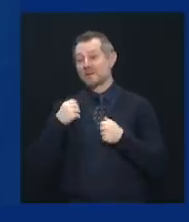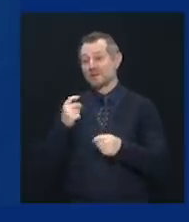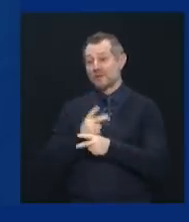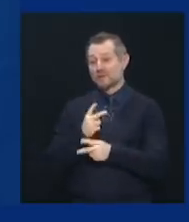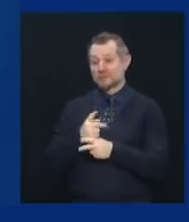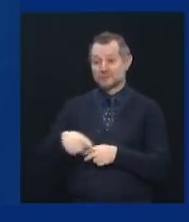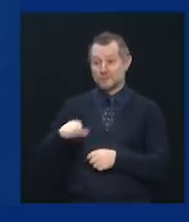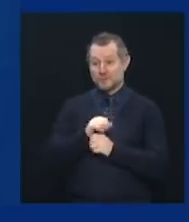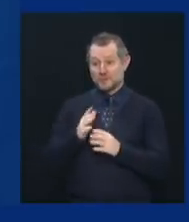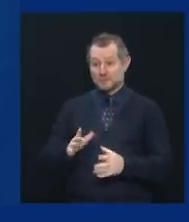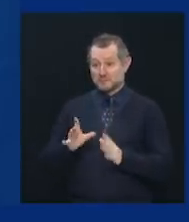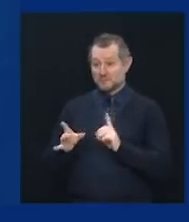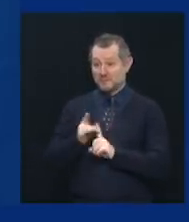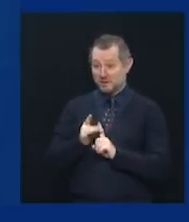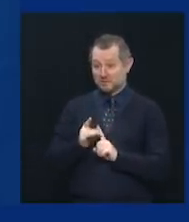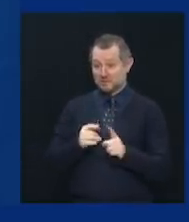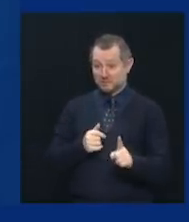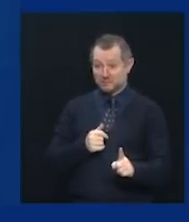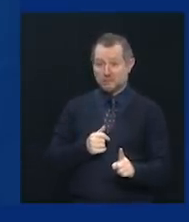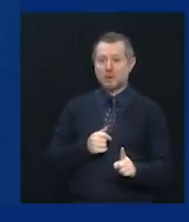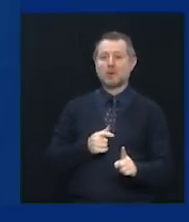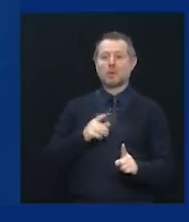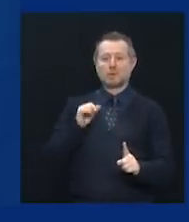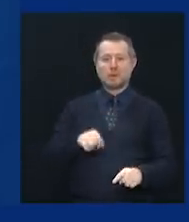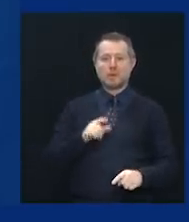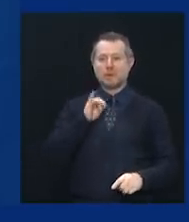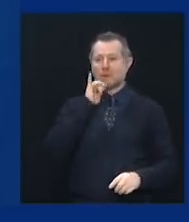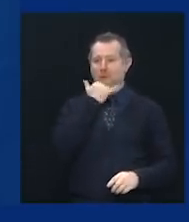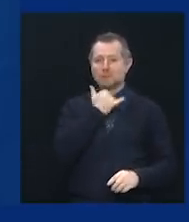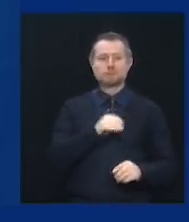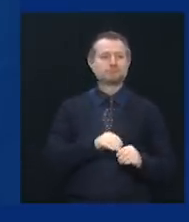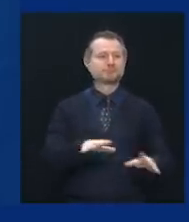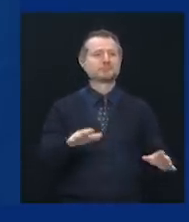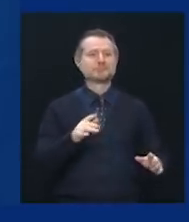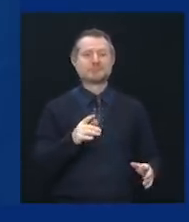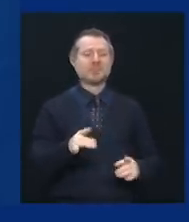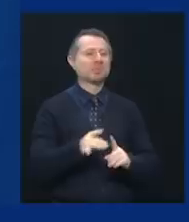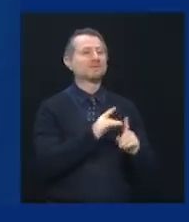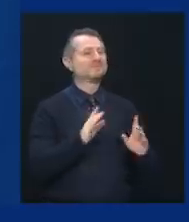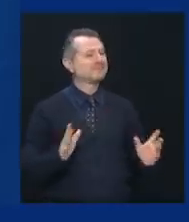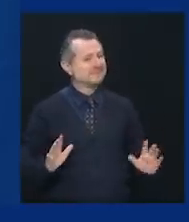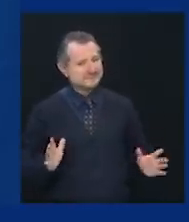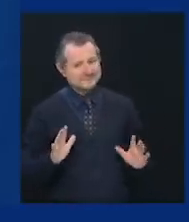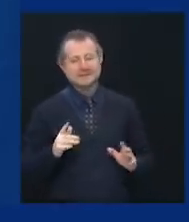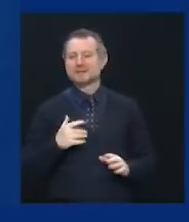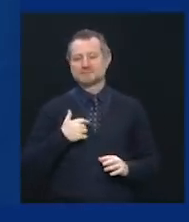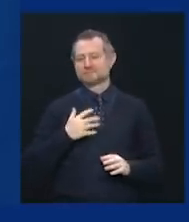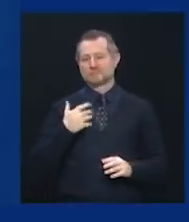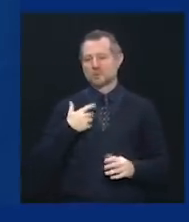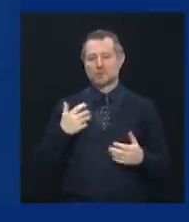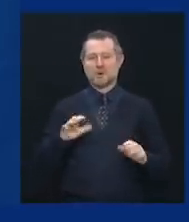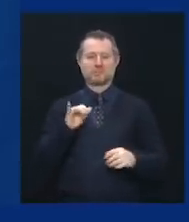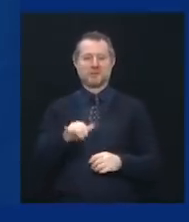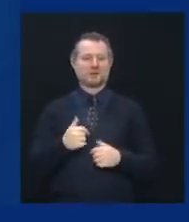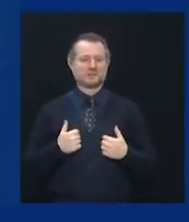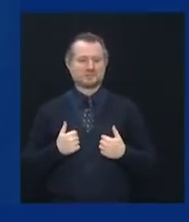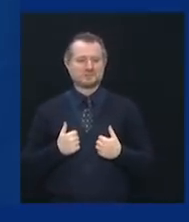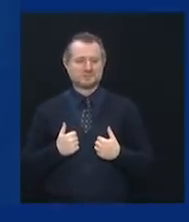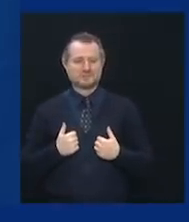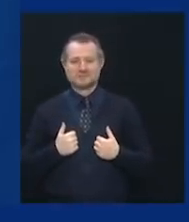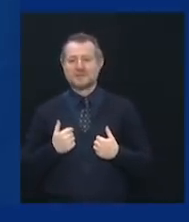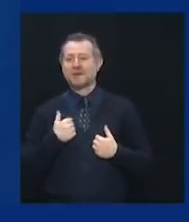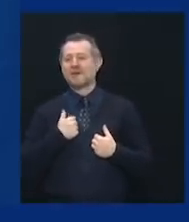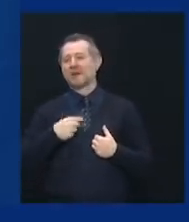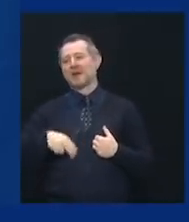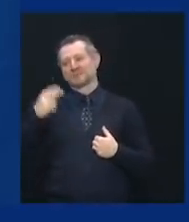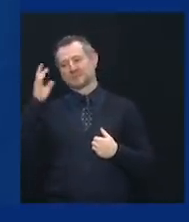infected, they can infect more people than probably any other worker. You know, if you